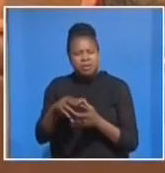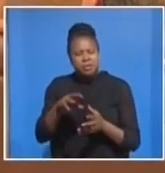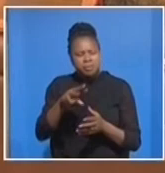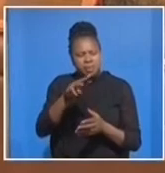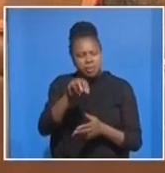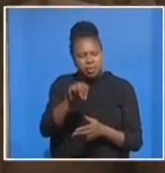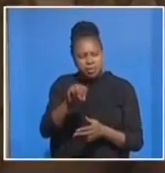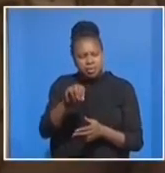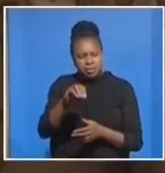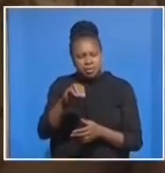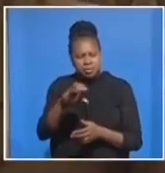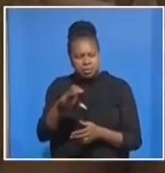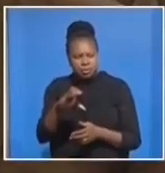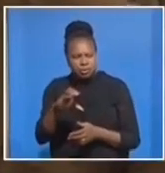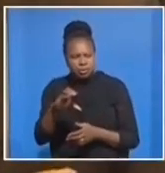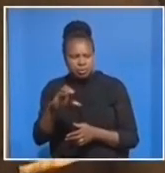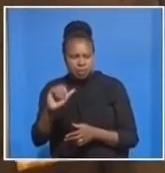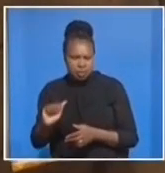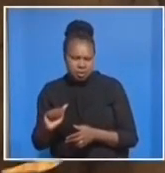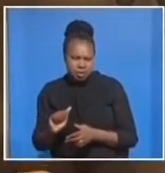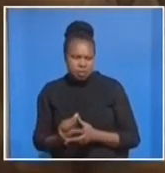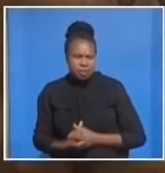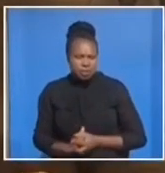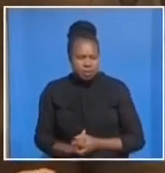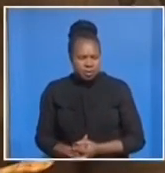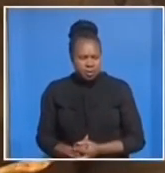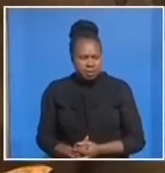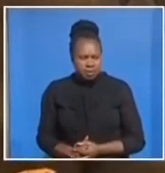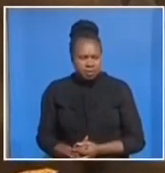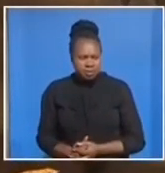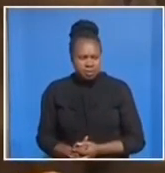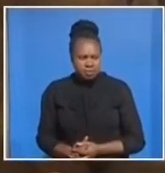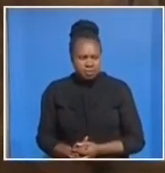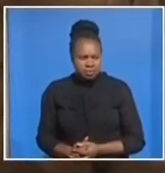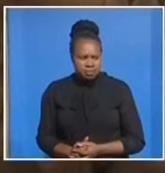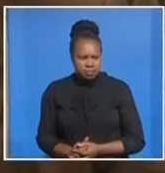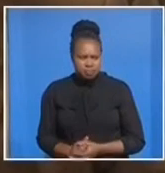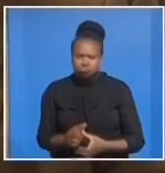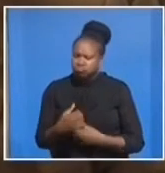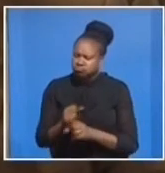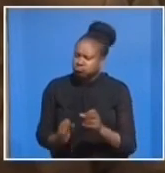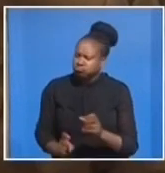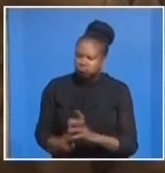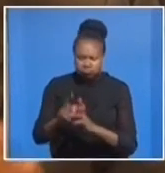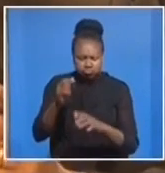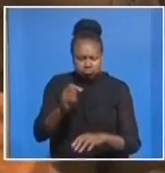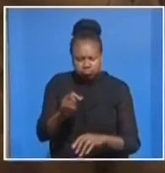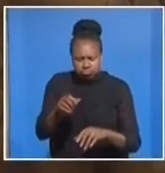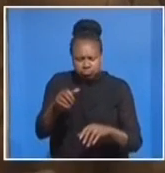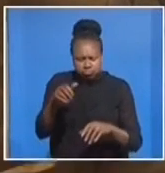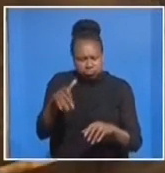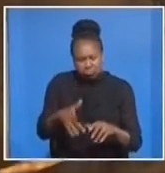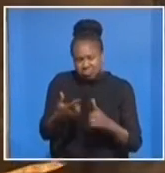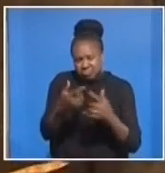has helped Namibia to move forward. That was the most successful thing that happened in Namibia from the United